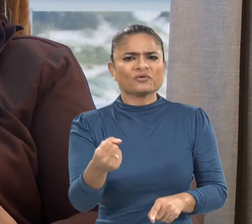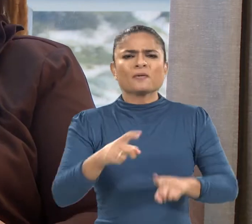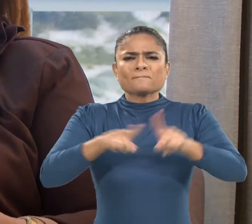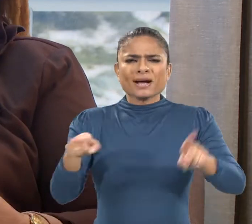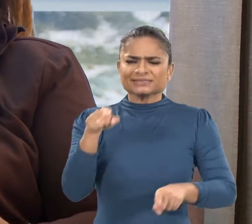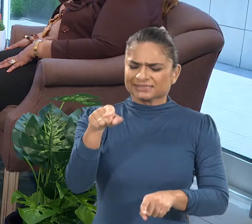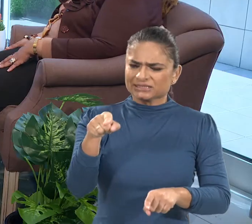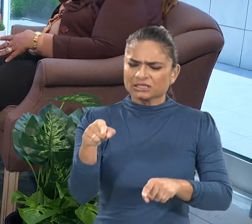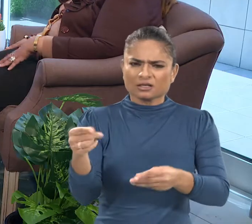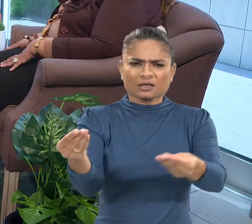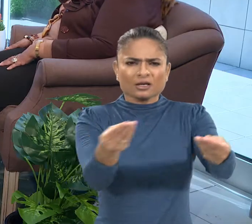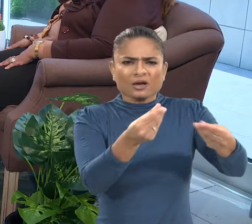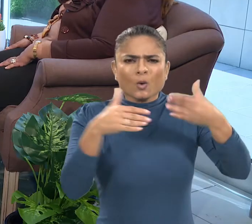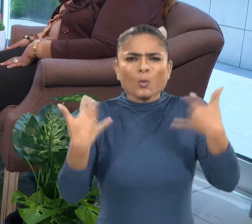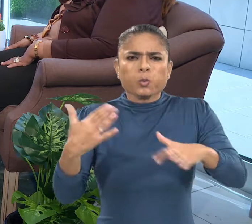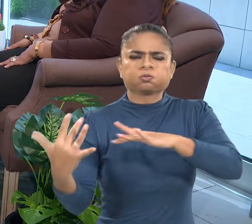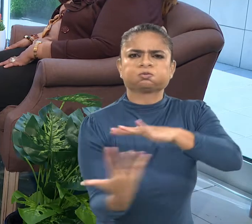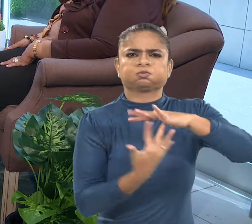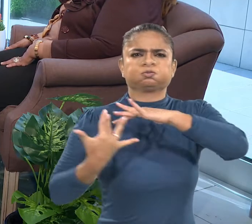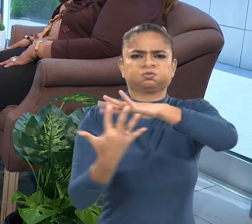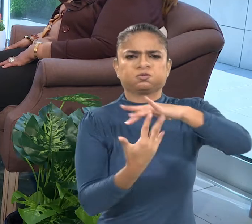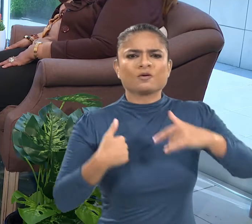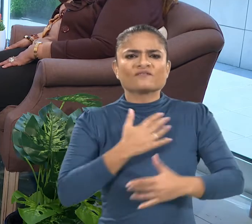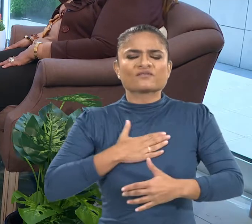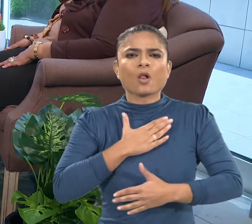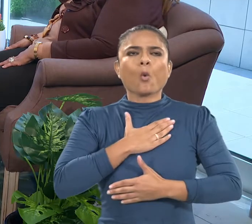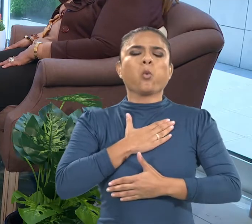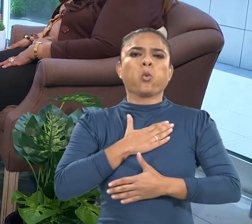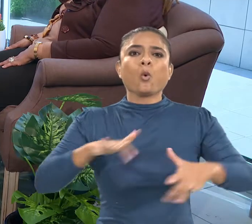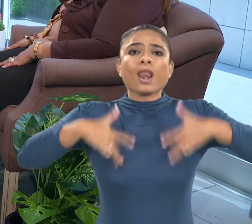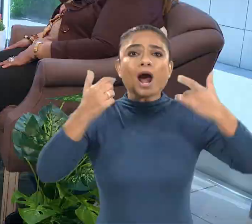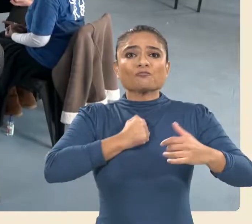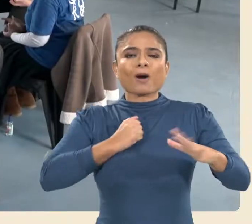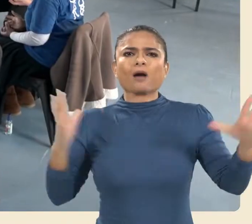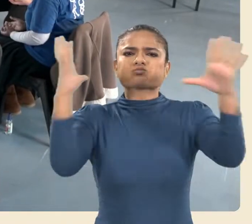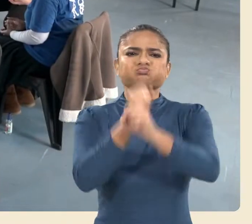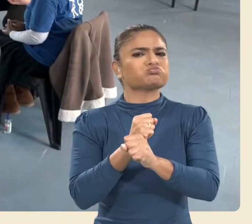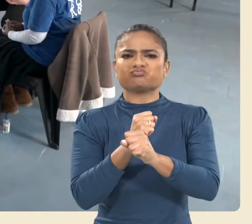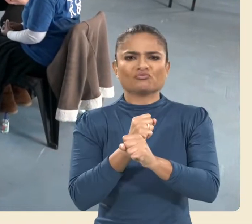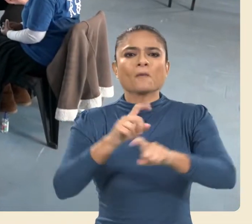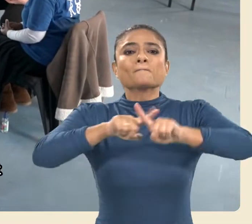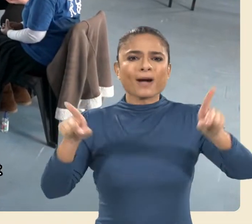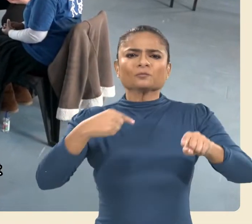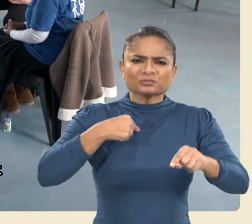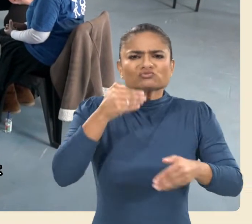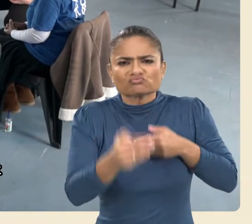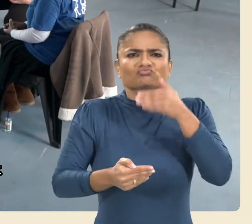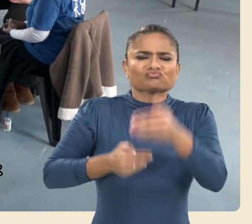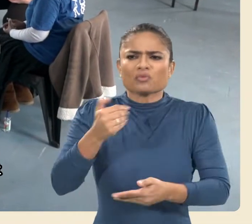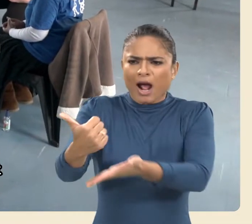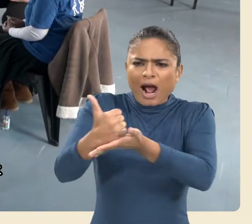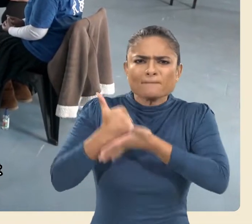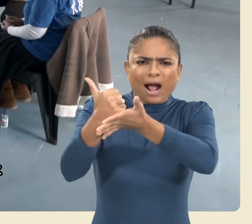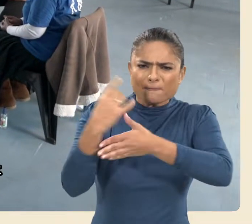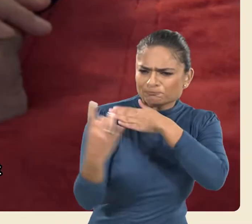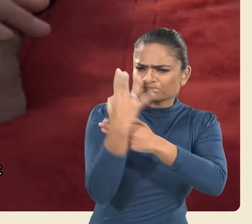other parents as well, and they inspired me to tell me that it's not the end of the world. They encouraged me, and